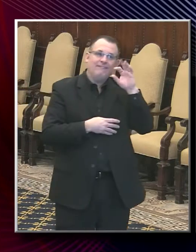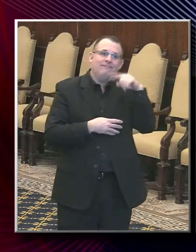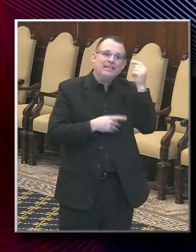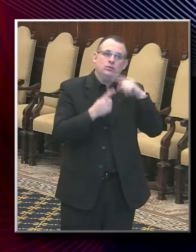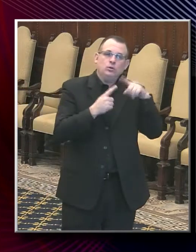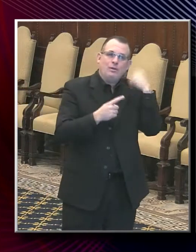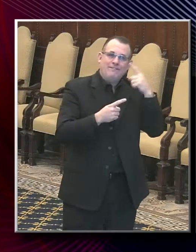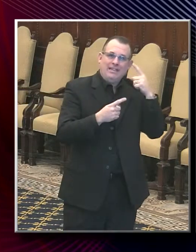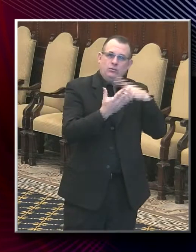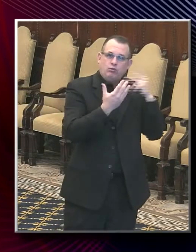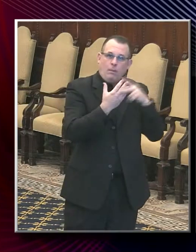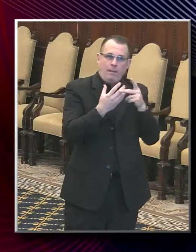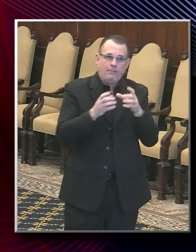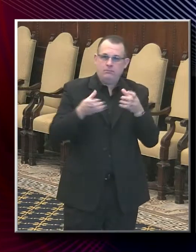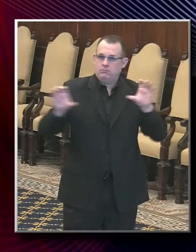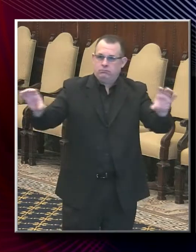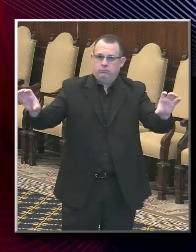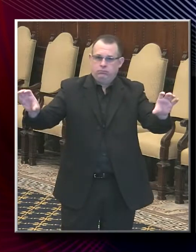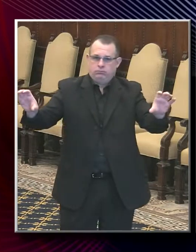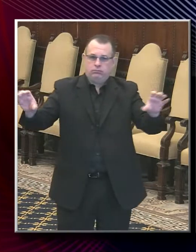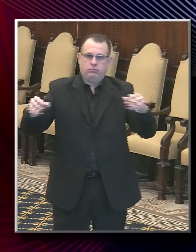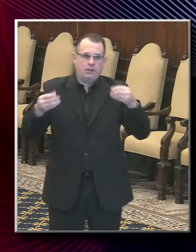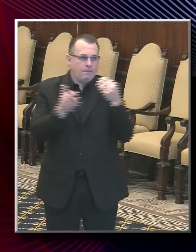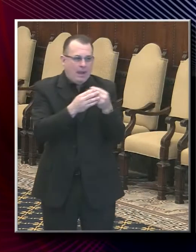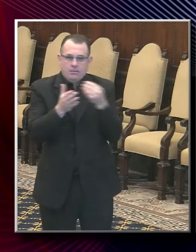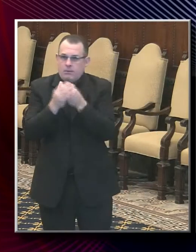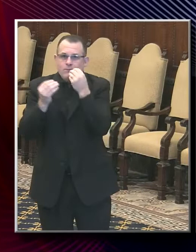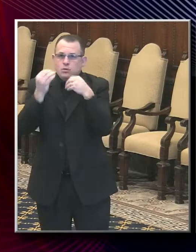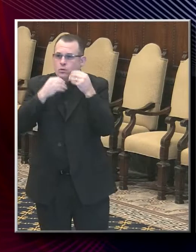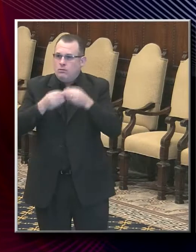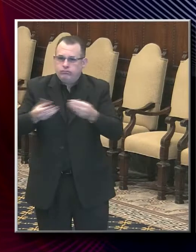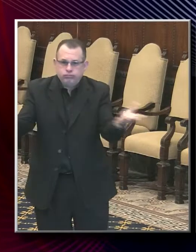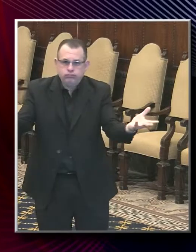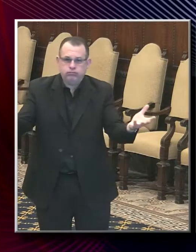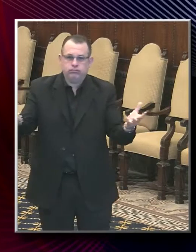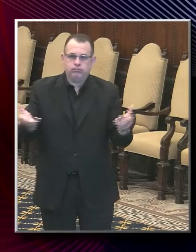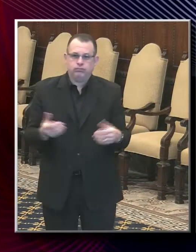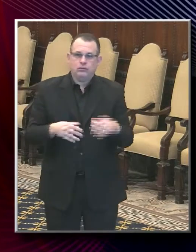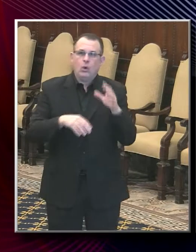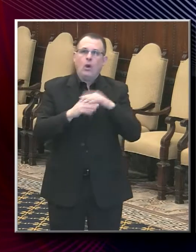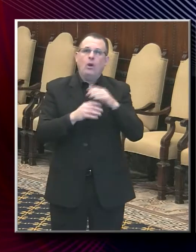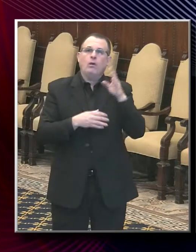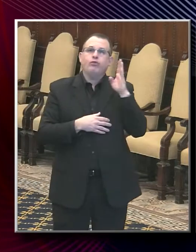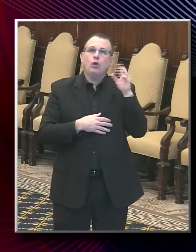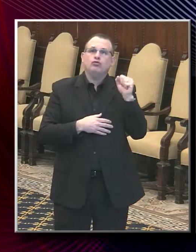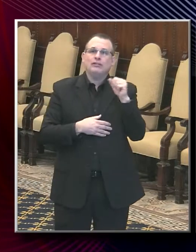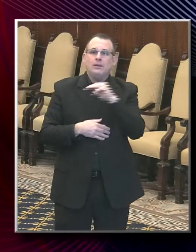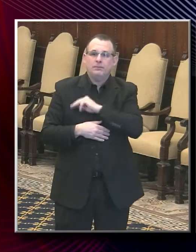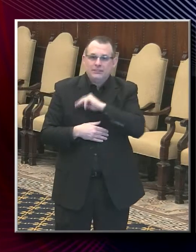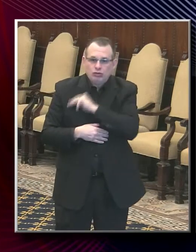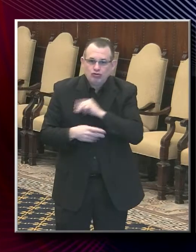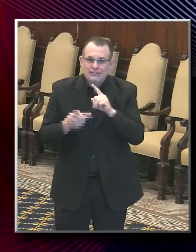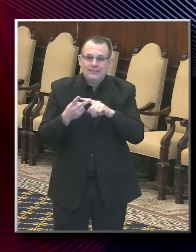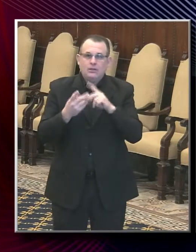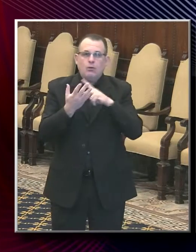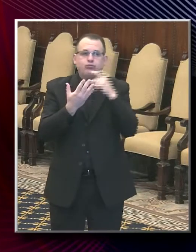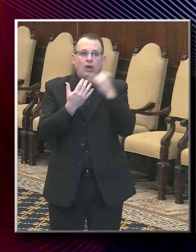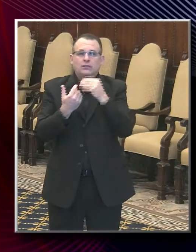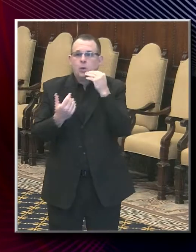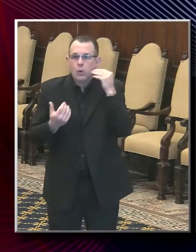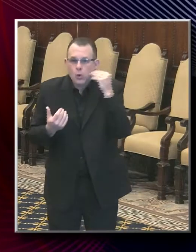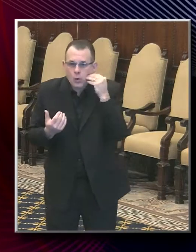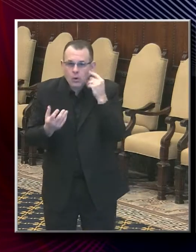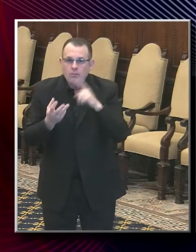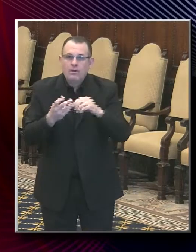city's Step Up to the Plate collaborative with Broad Street Ministry, Project Home, and Prevention Point Philadelphia to feed